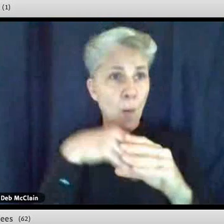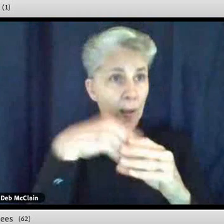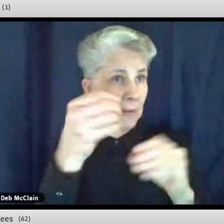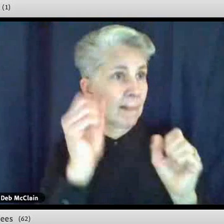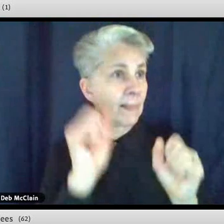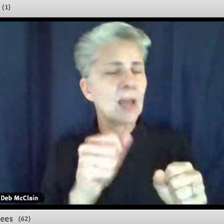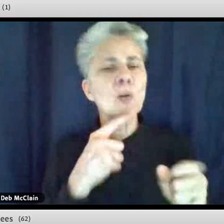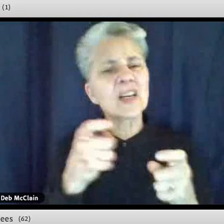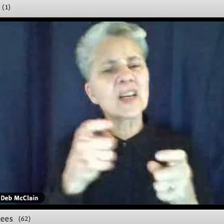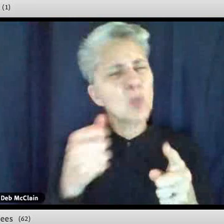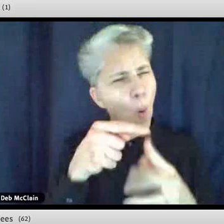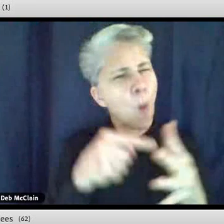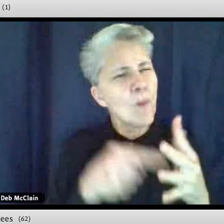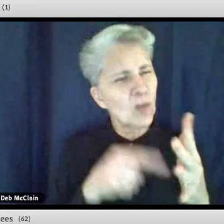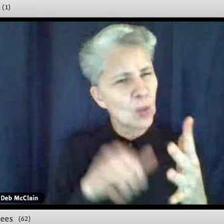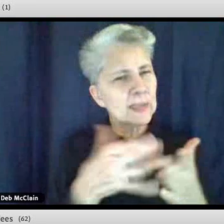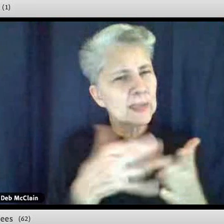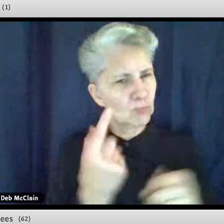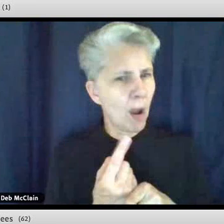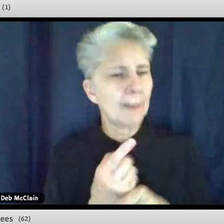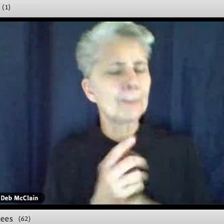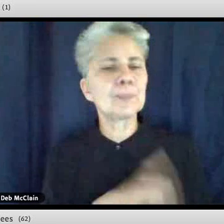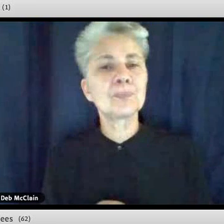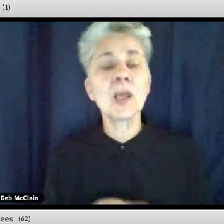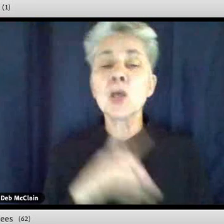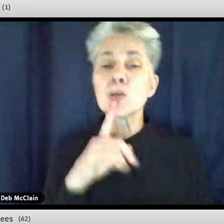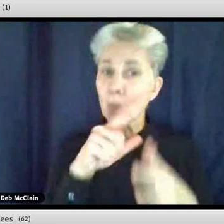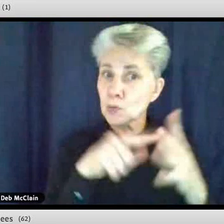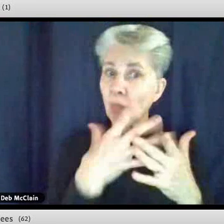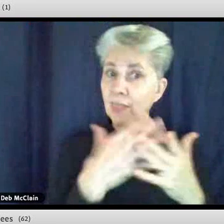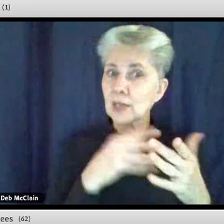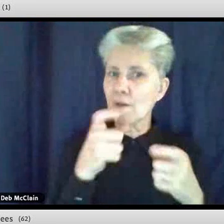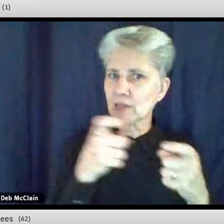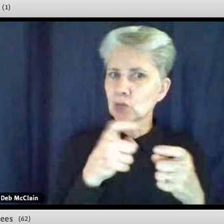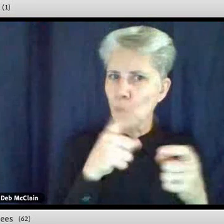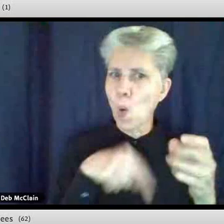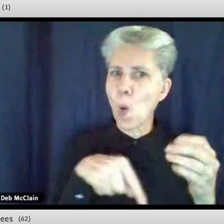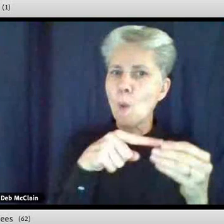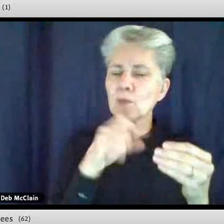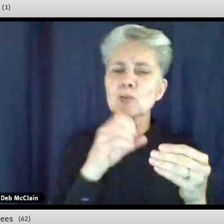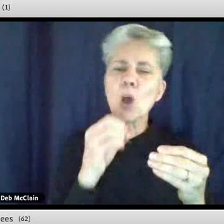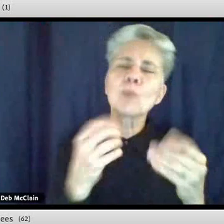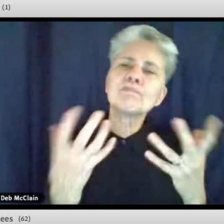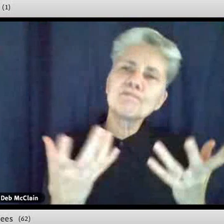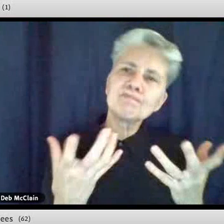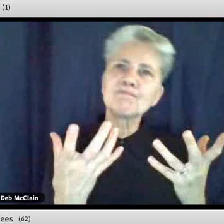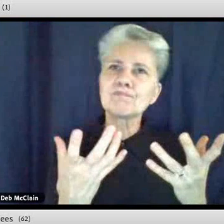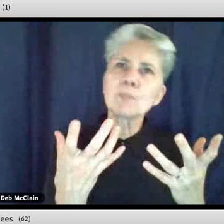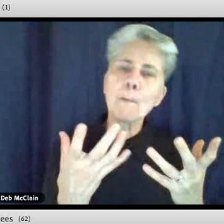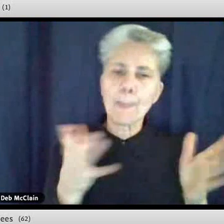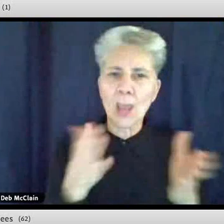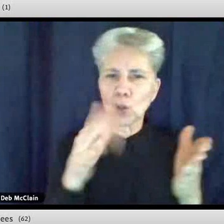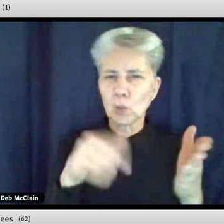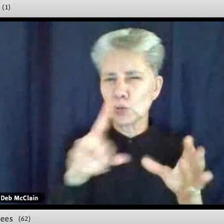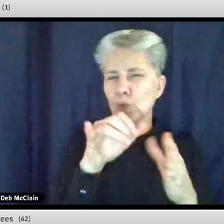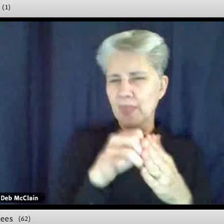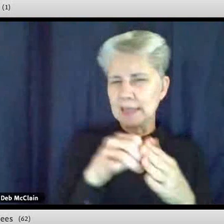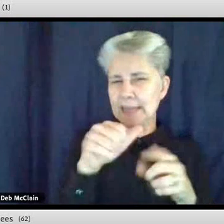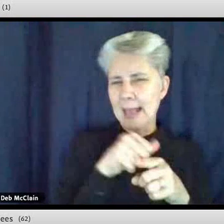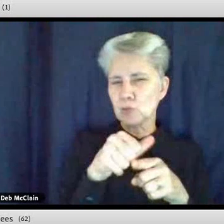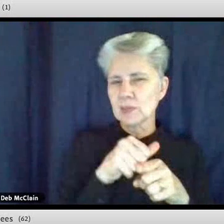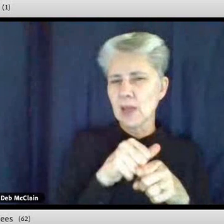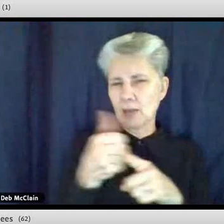home. Those are all things. Absolutely. You can go outside. You have control over that, right? So those are all things that you have